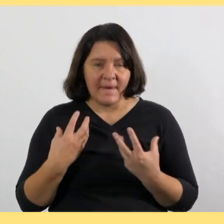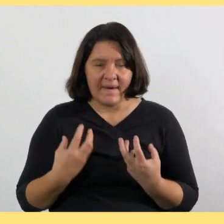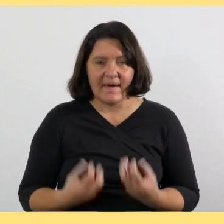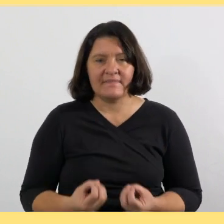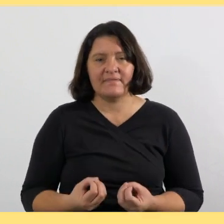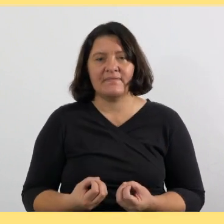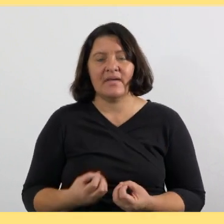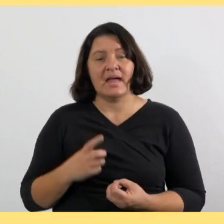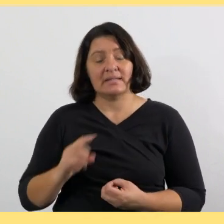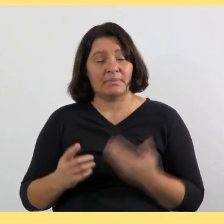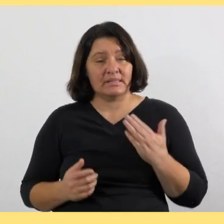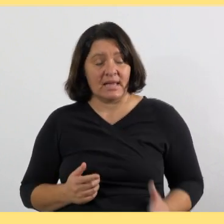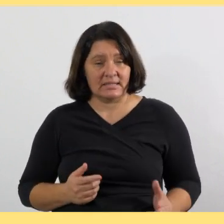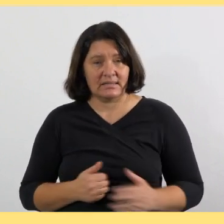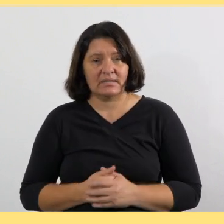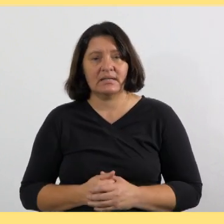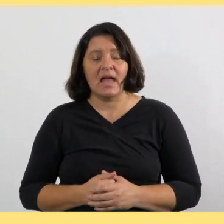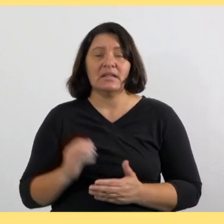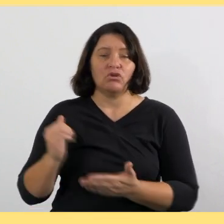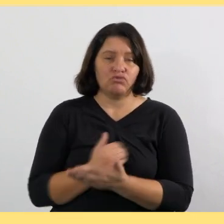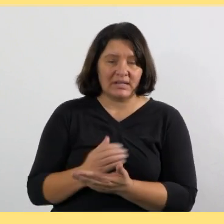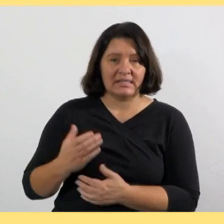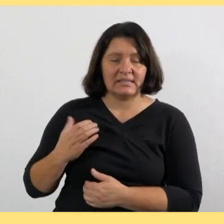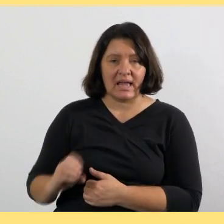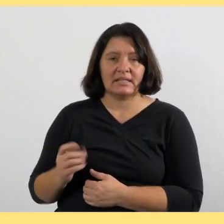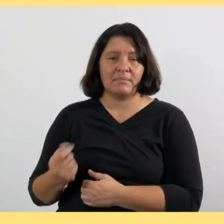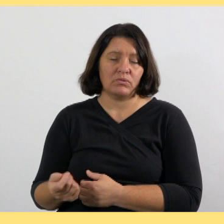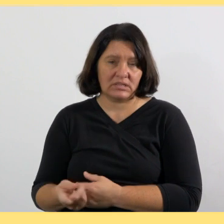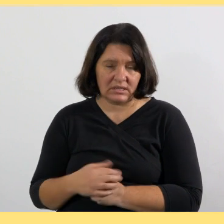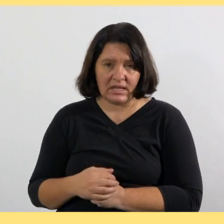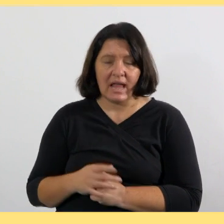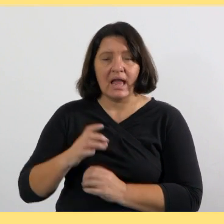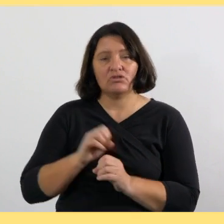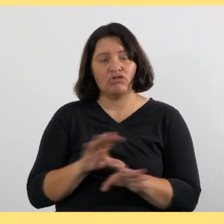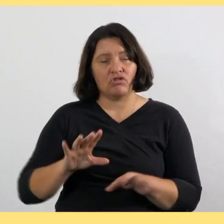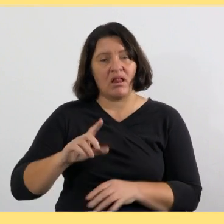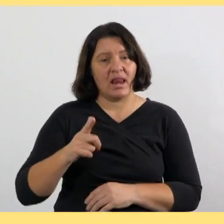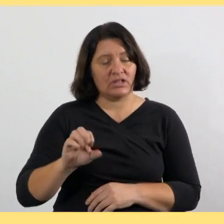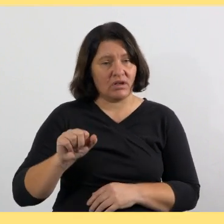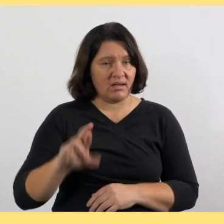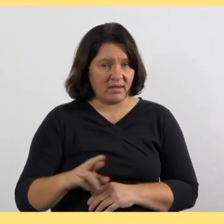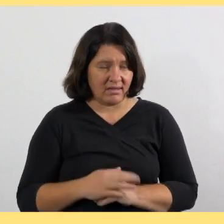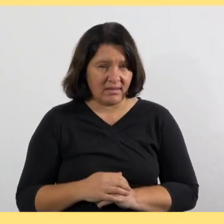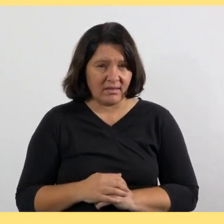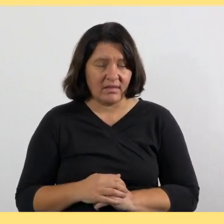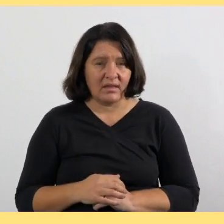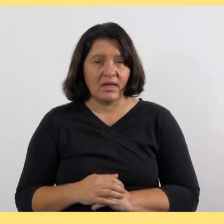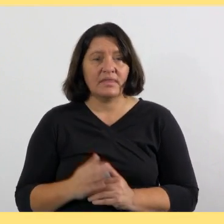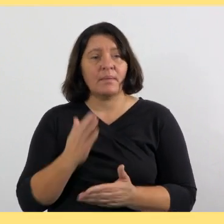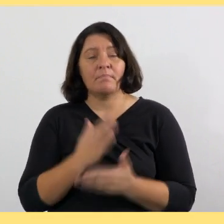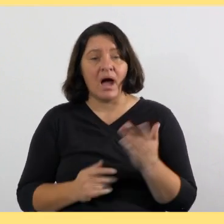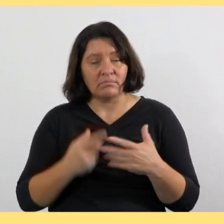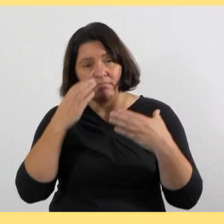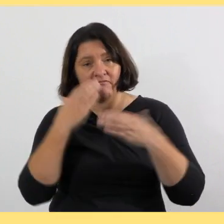And I have on the debit side and the credit side amounts in the general ledger. Now,